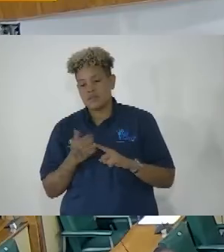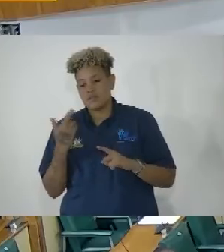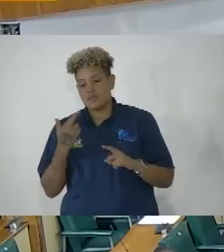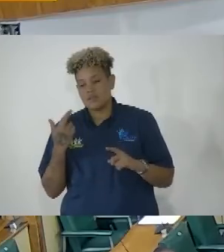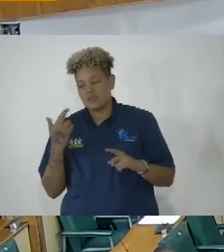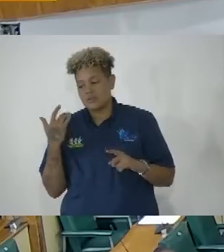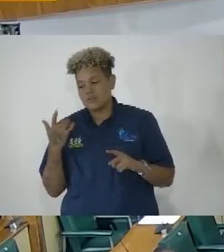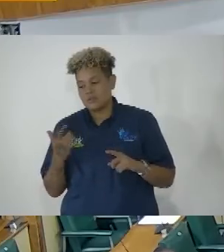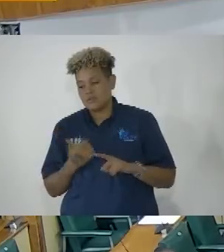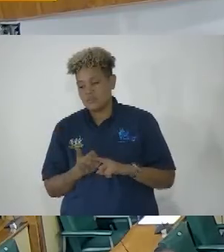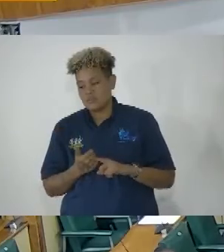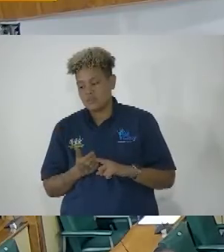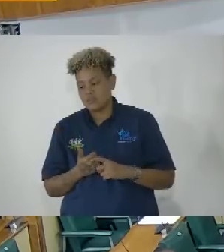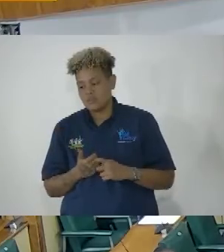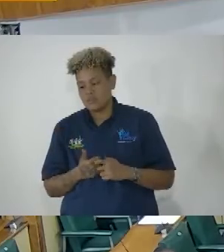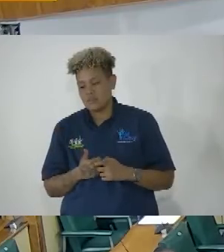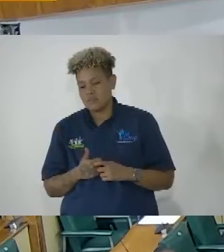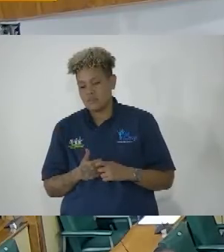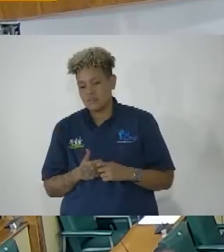why.